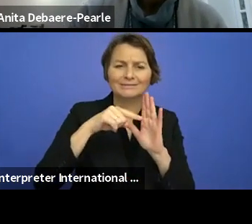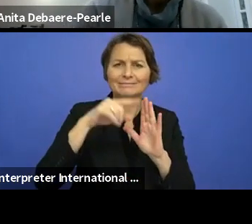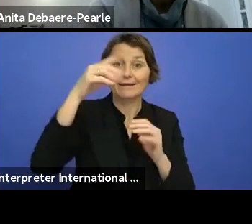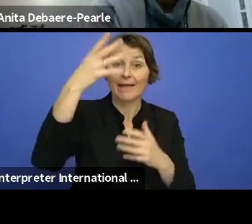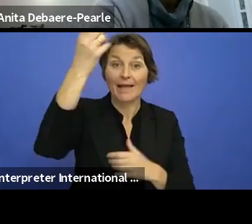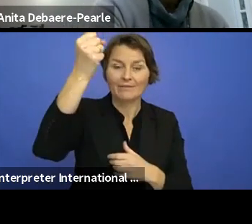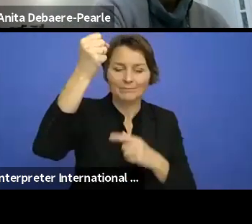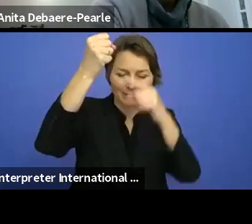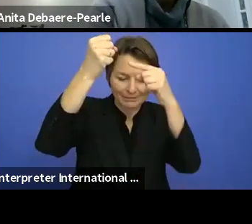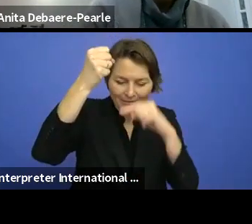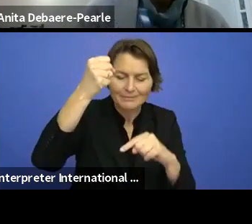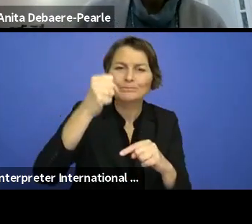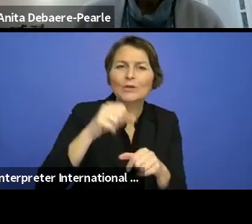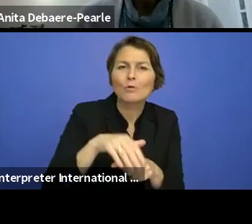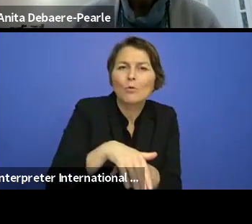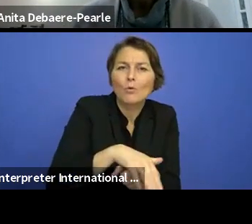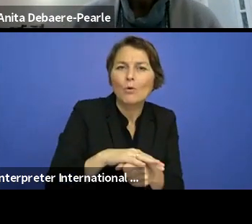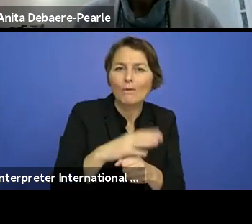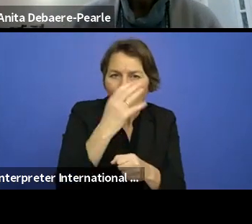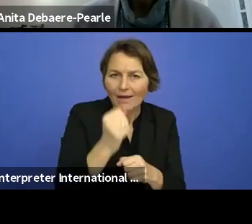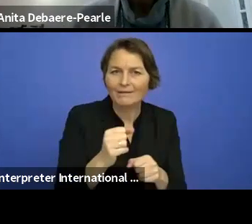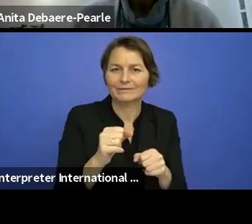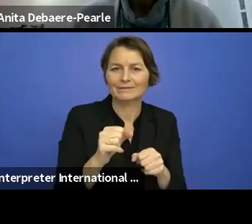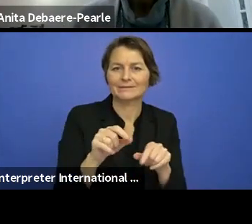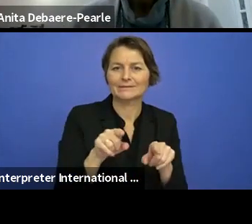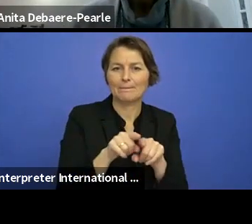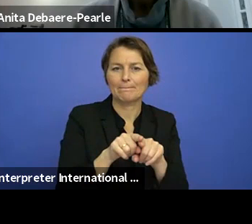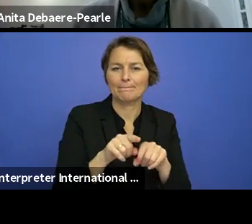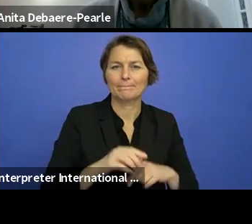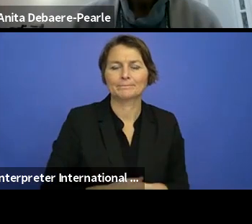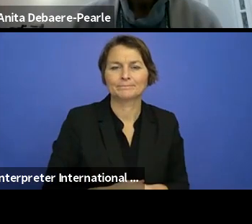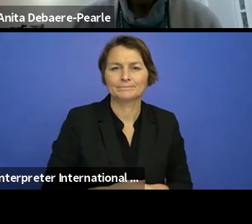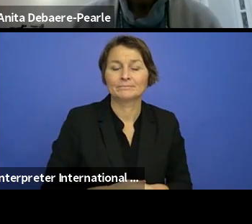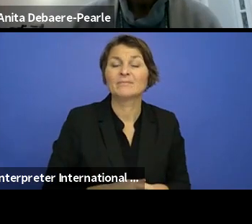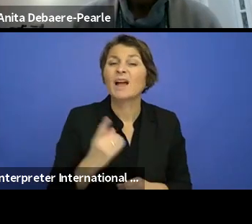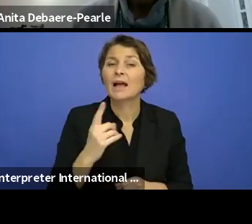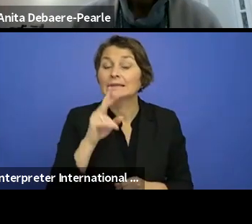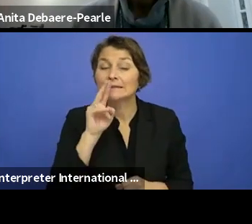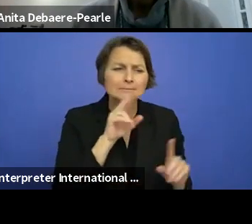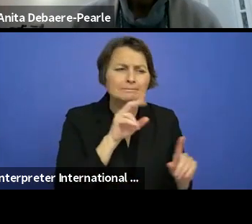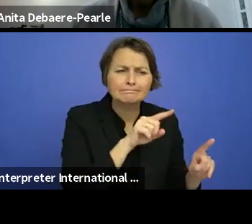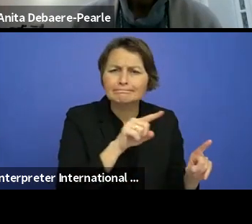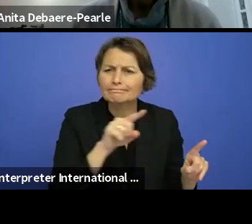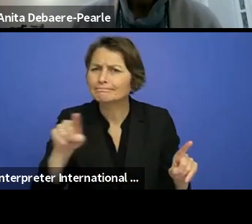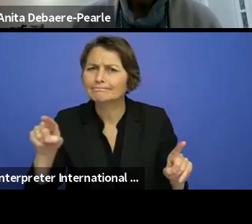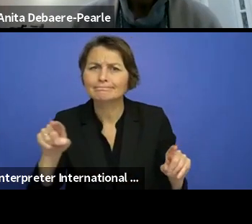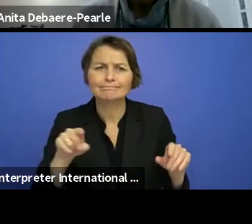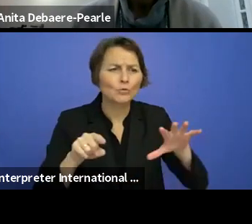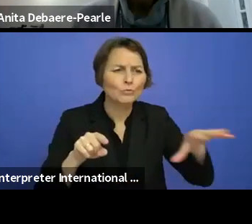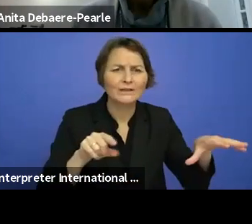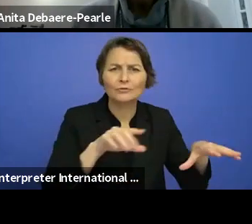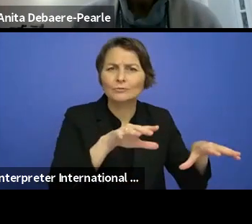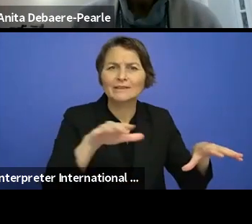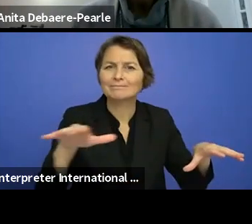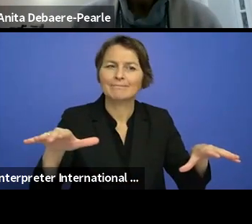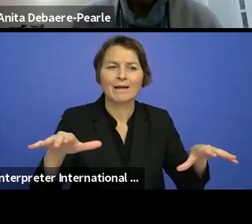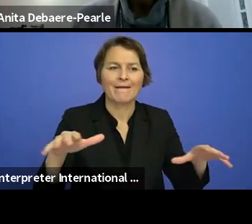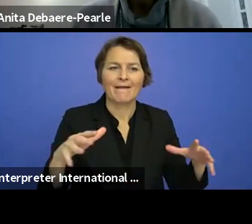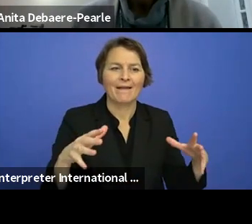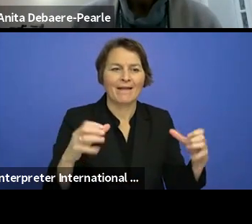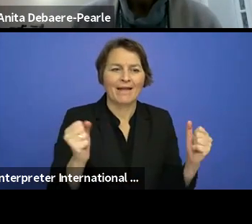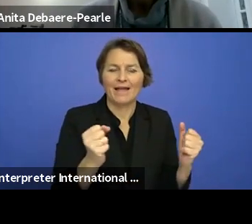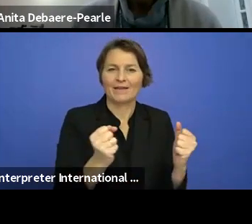I followed for my region the different topic, and I read this point, there's not enough culture, but